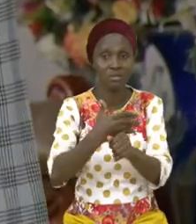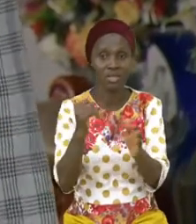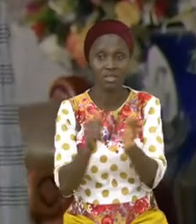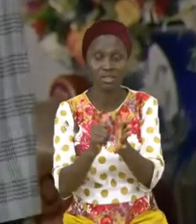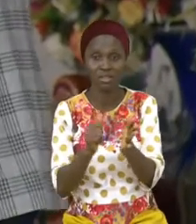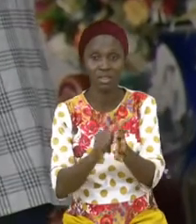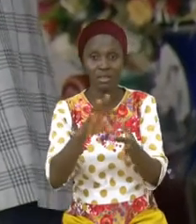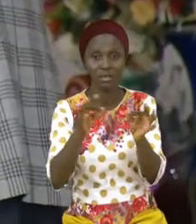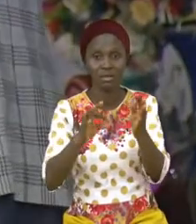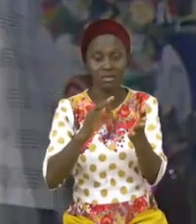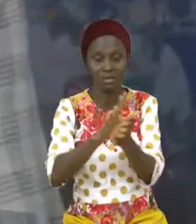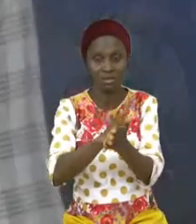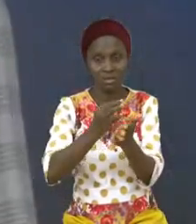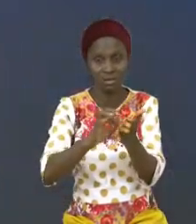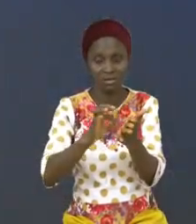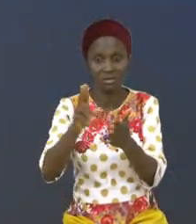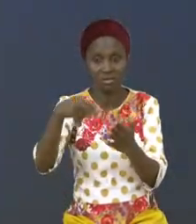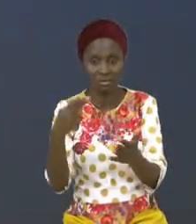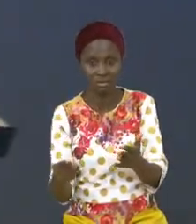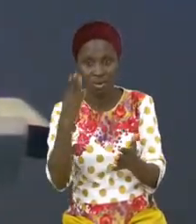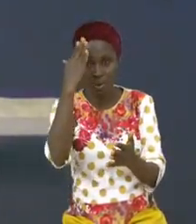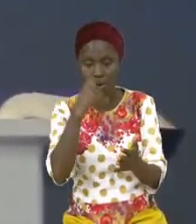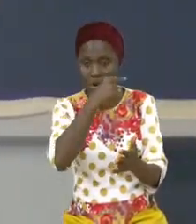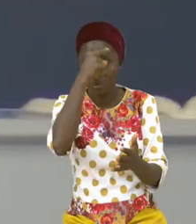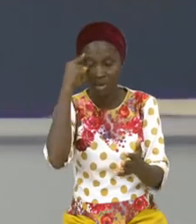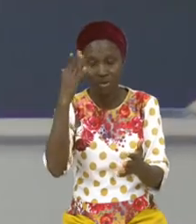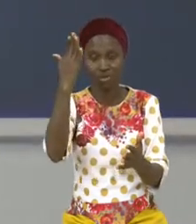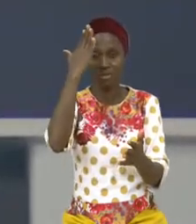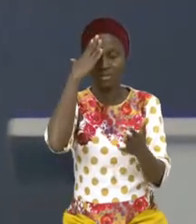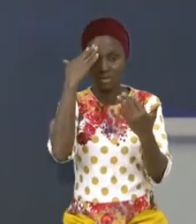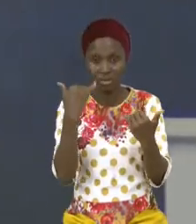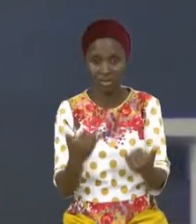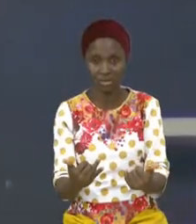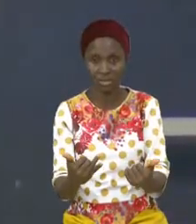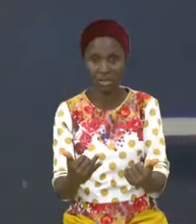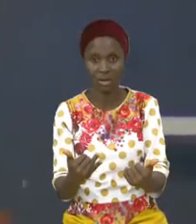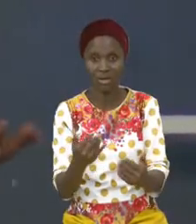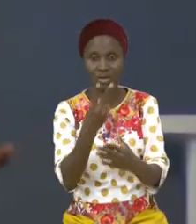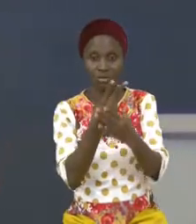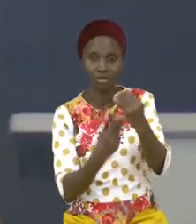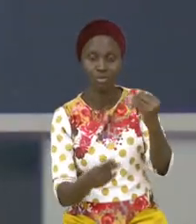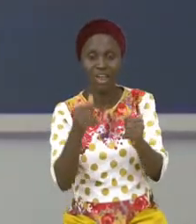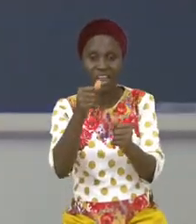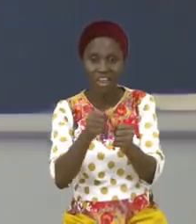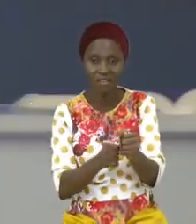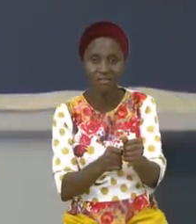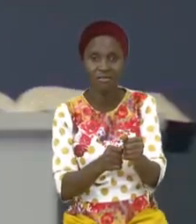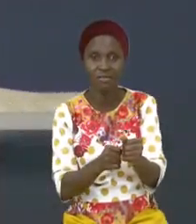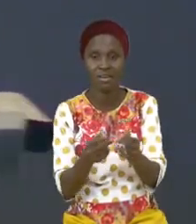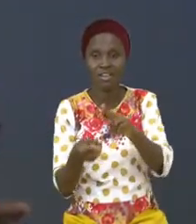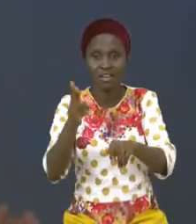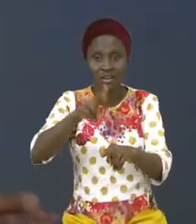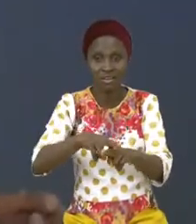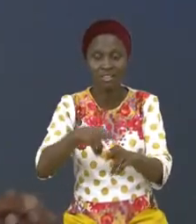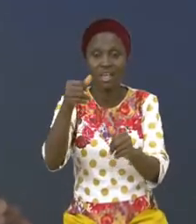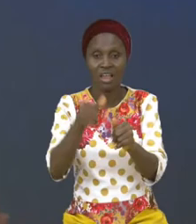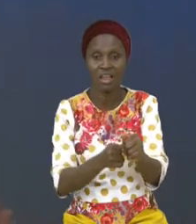why knowledge now doubles every two years and when somebody who lives